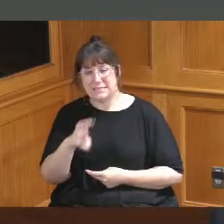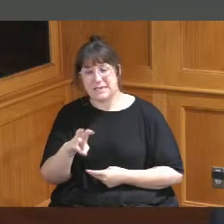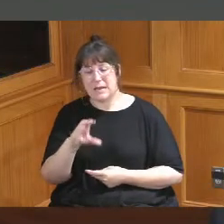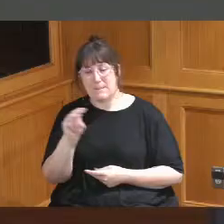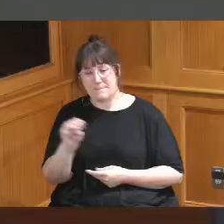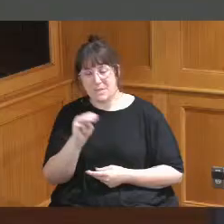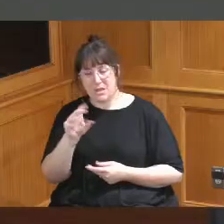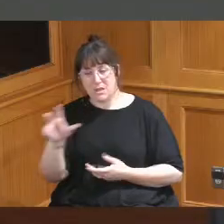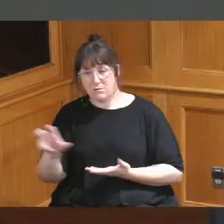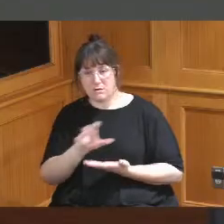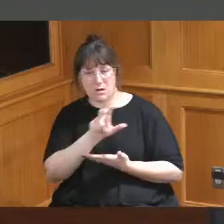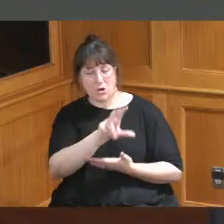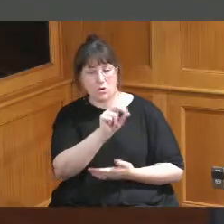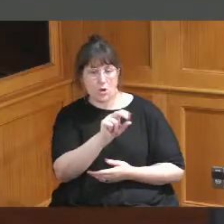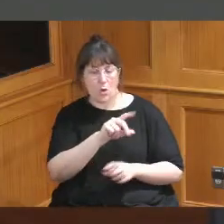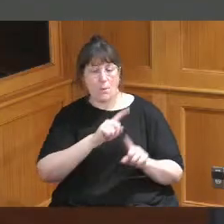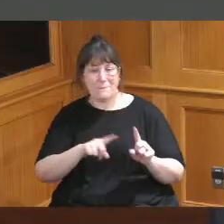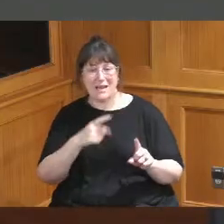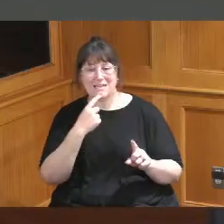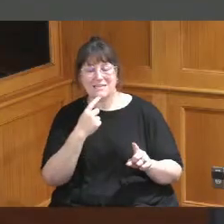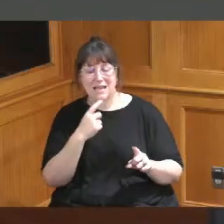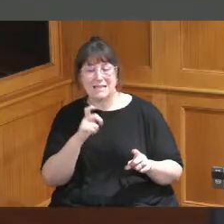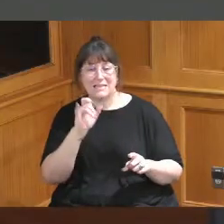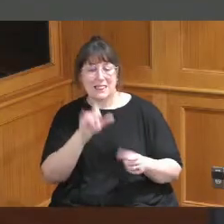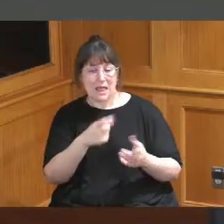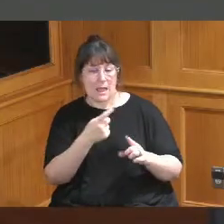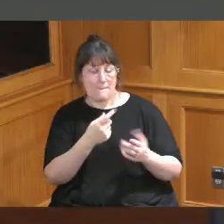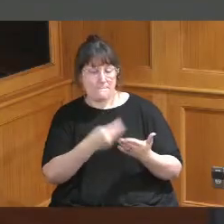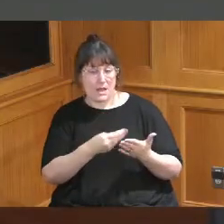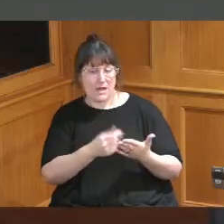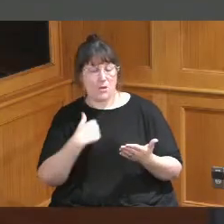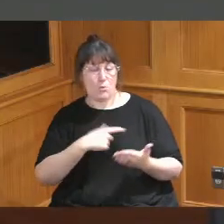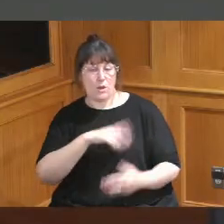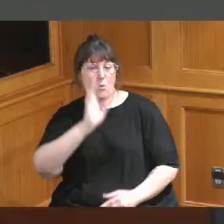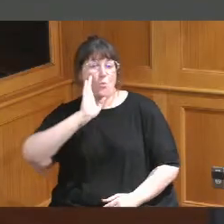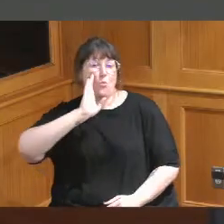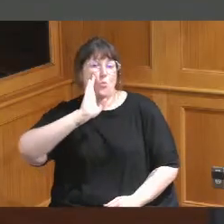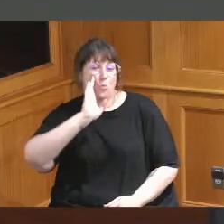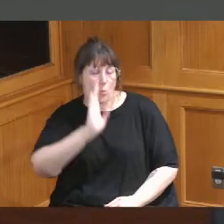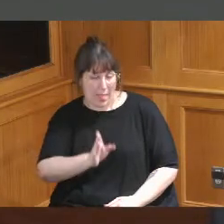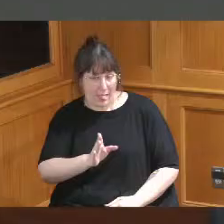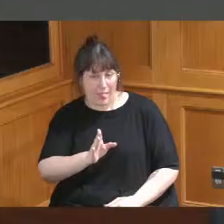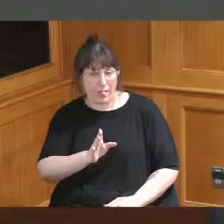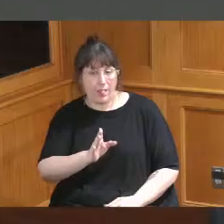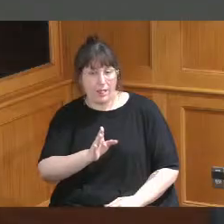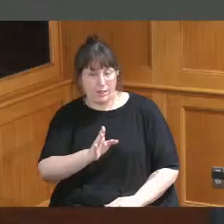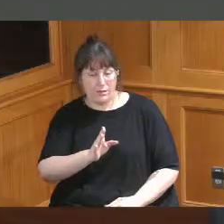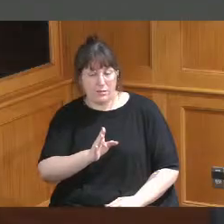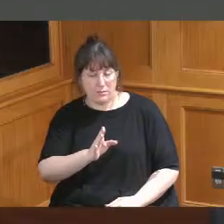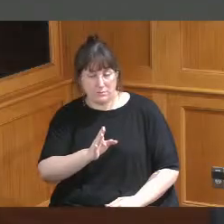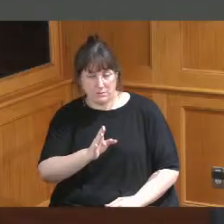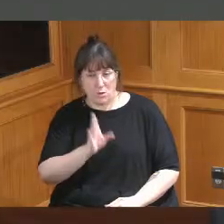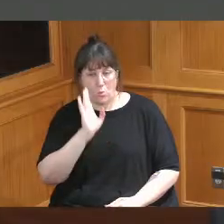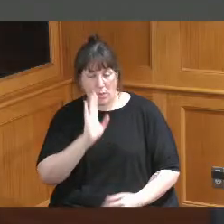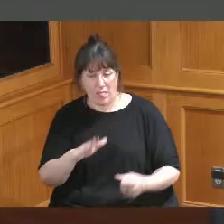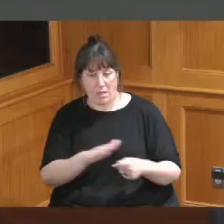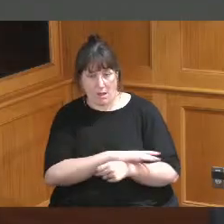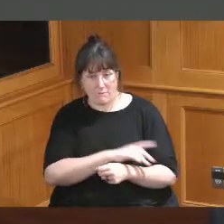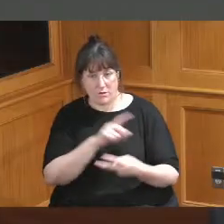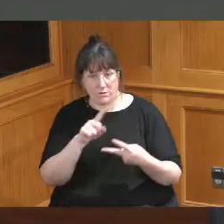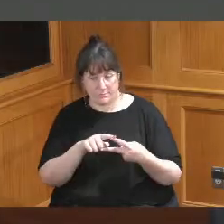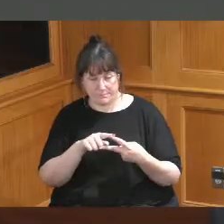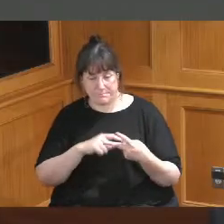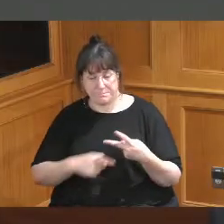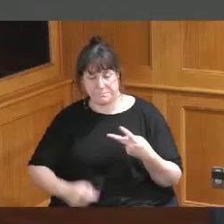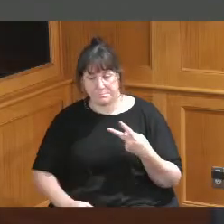establishes the spending authority for the project. So as these projects come in, we can spend legally these